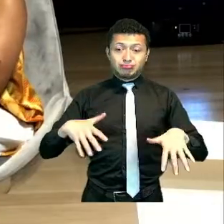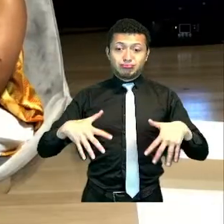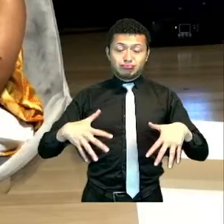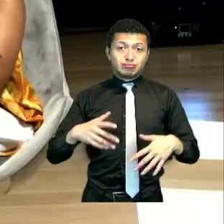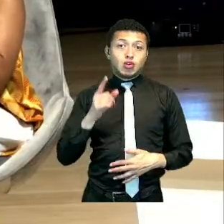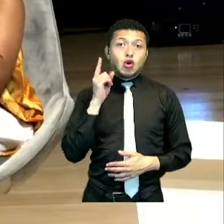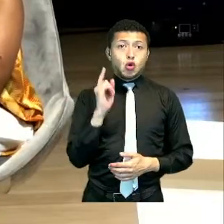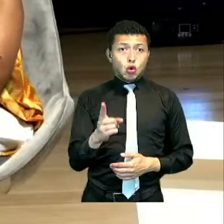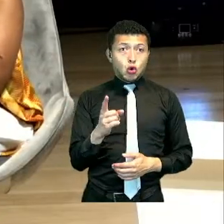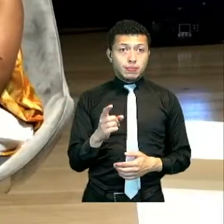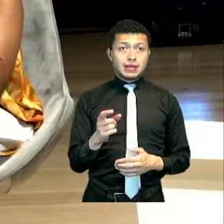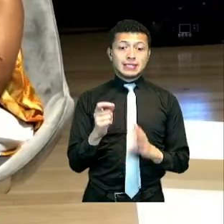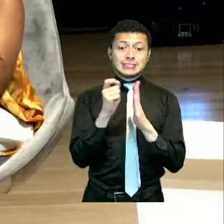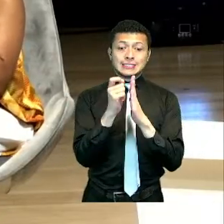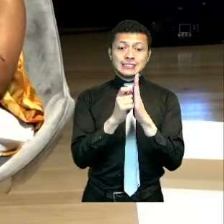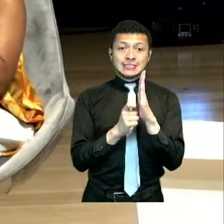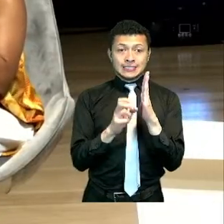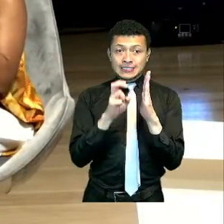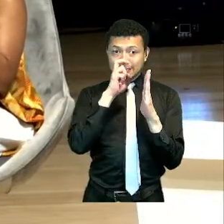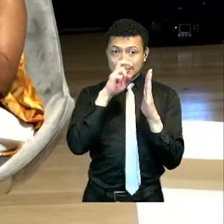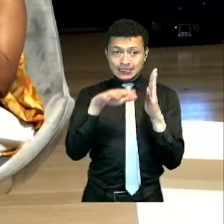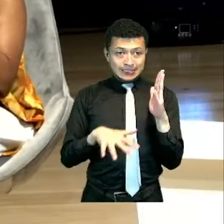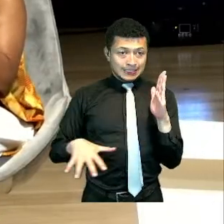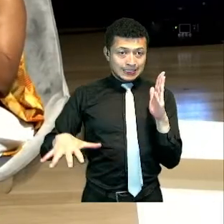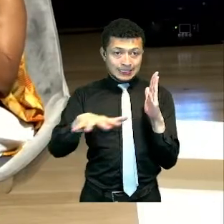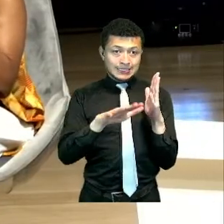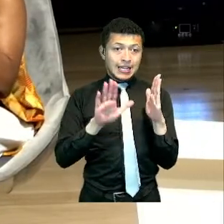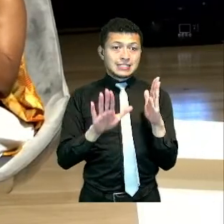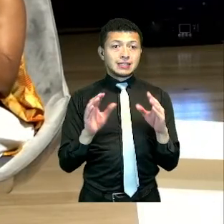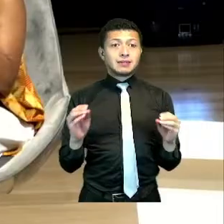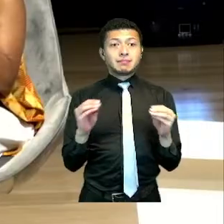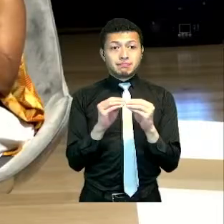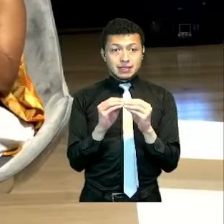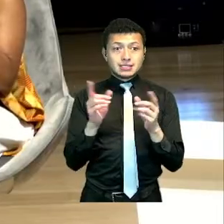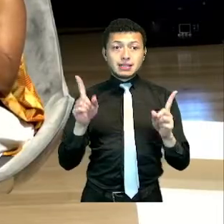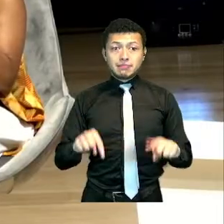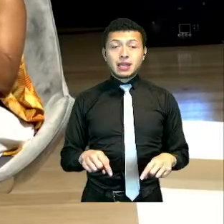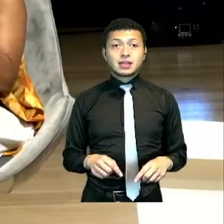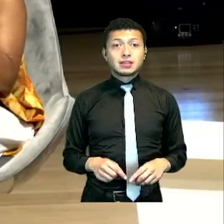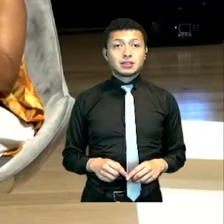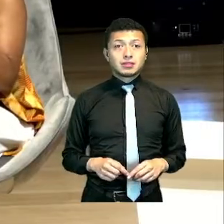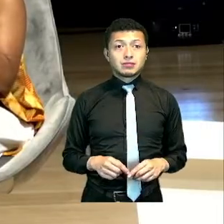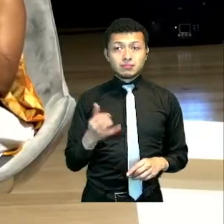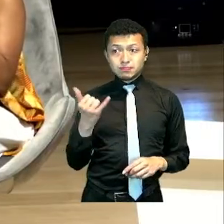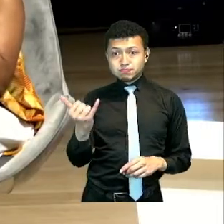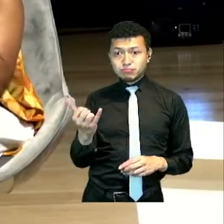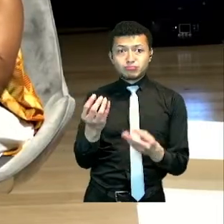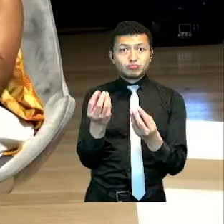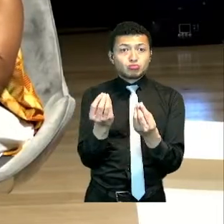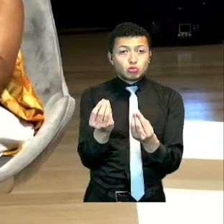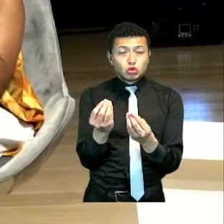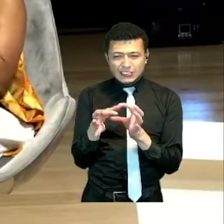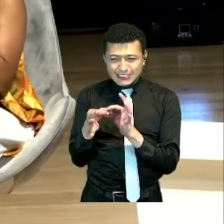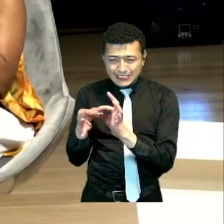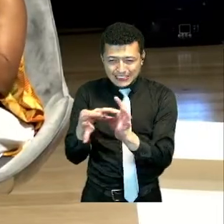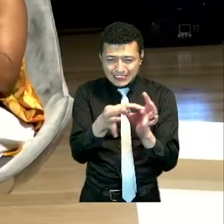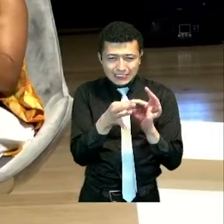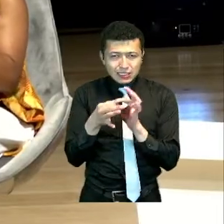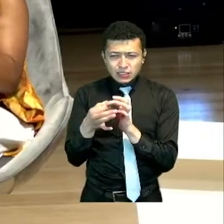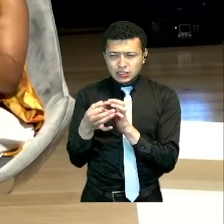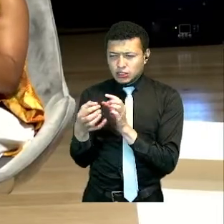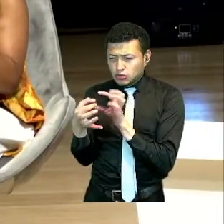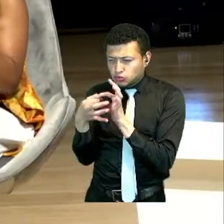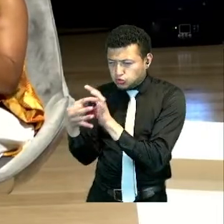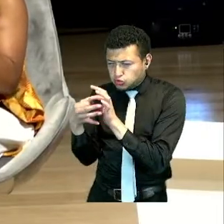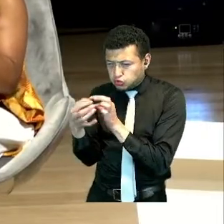before a crowd like this, with all the rigor that my peers demand, but